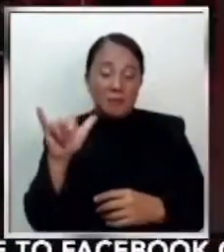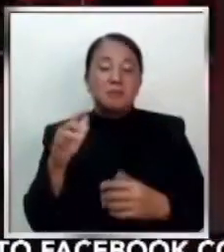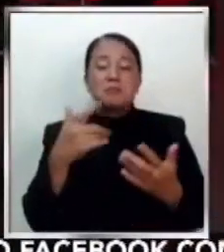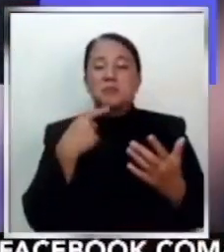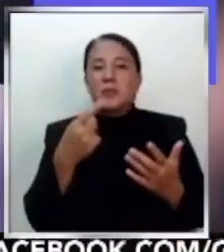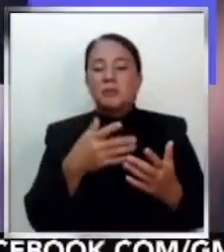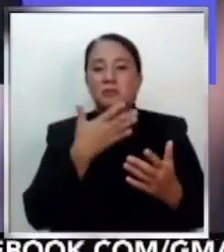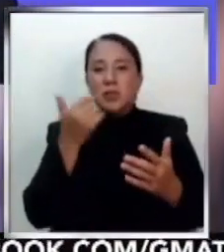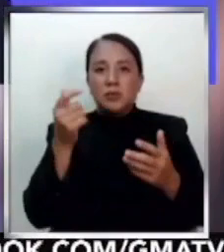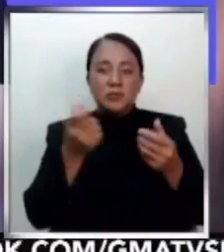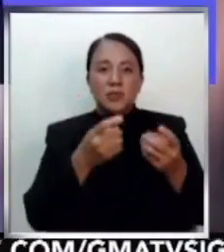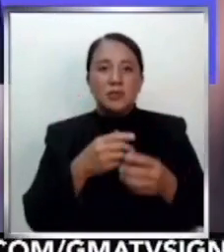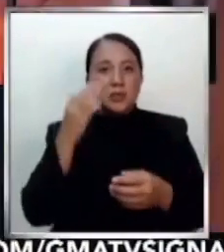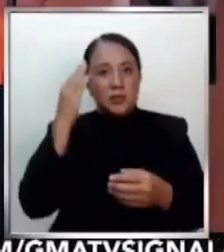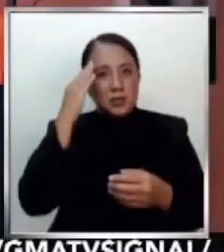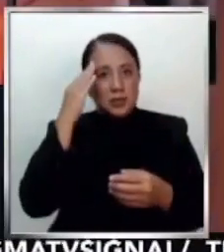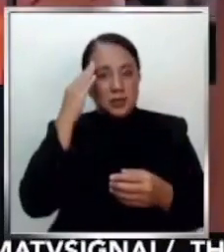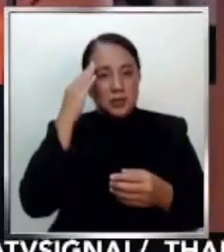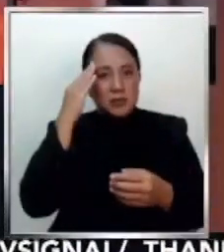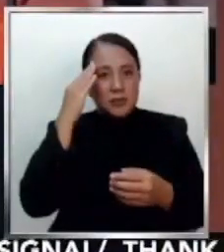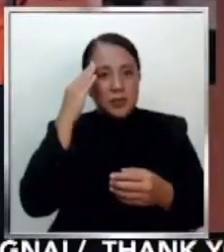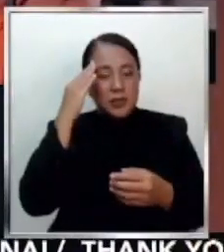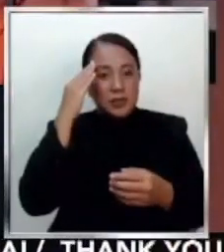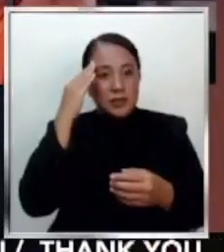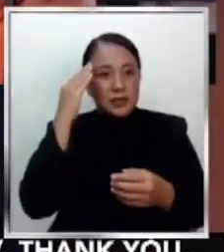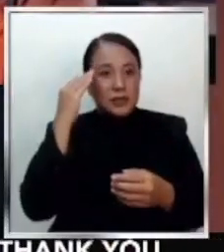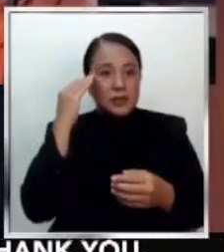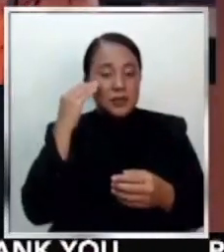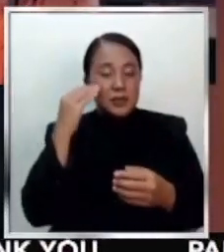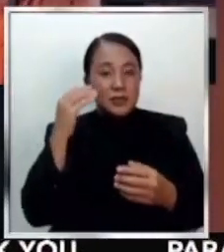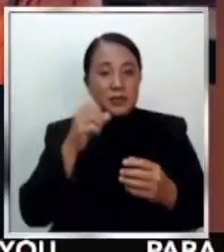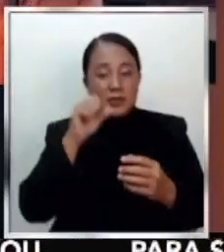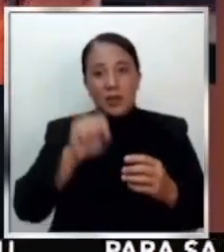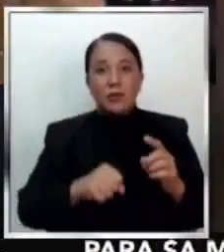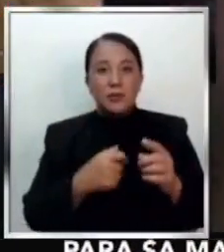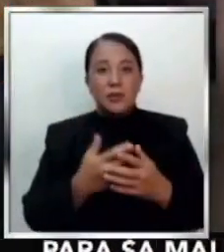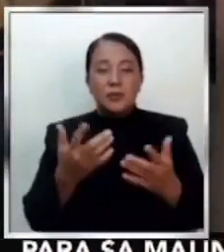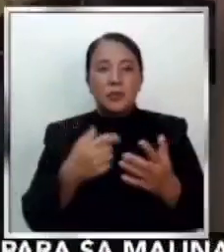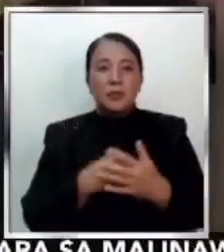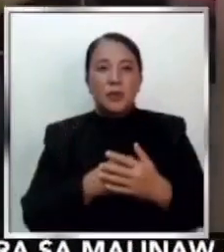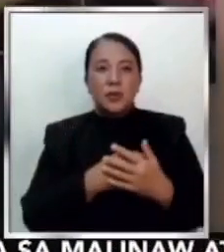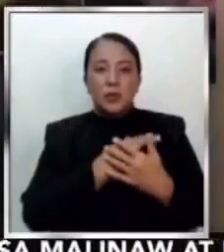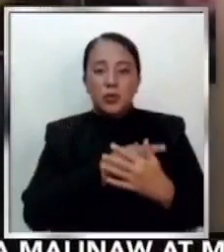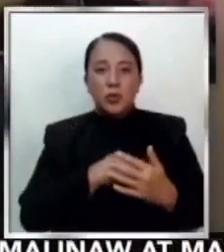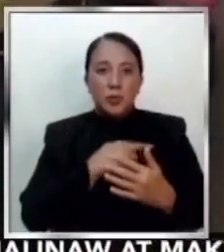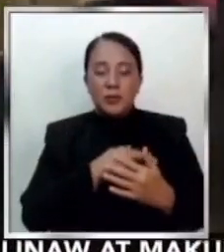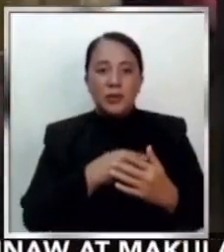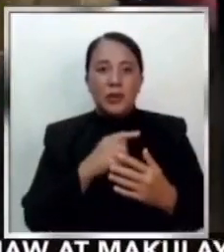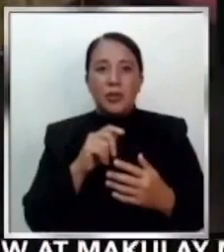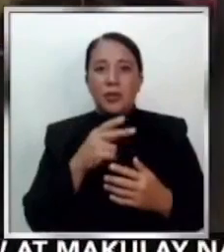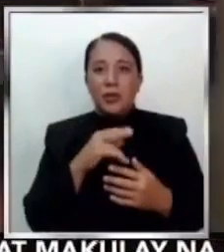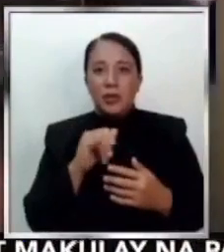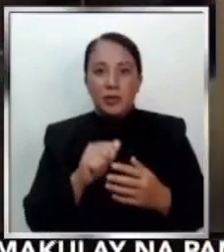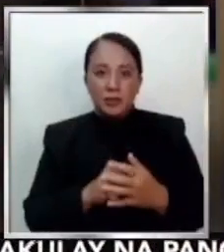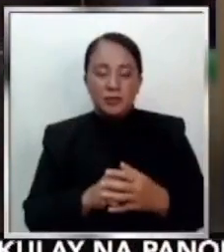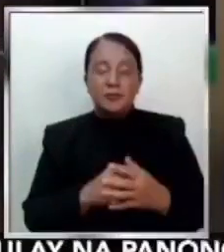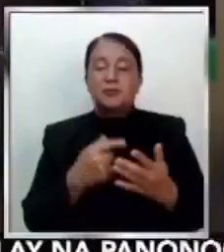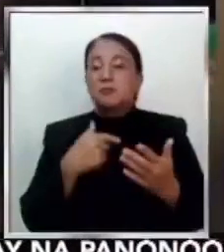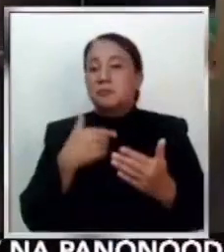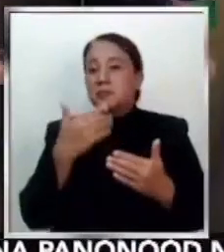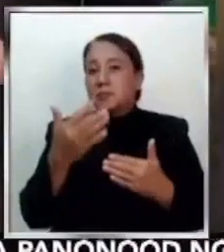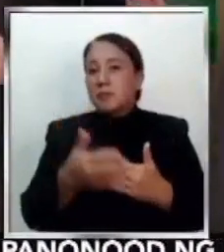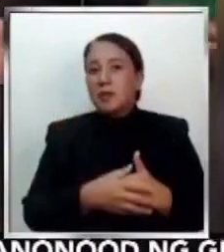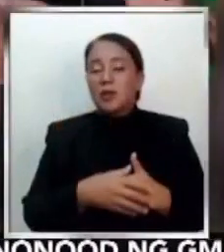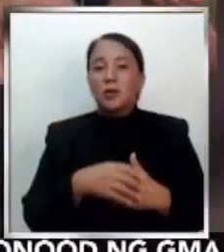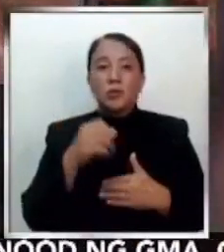Korean director na si Park Chan-wook para sa romantic thriller na Decision to Leave. Best actor si Song Kang-ho